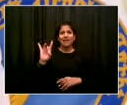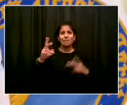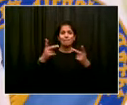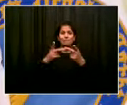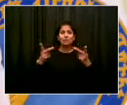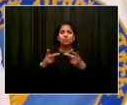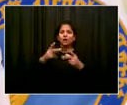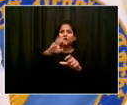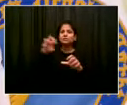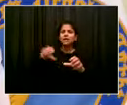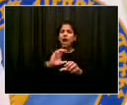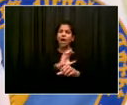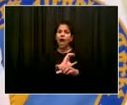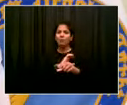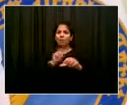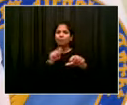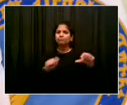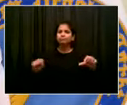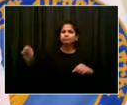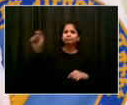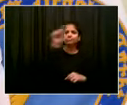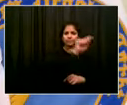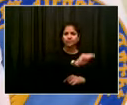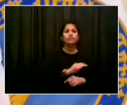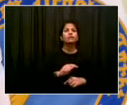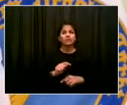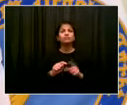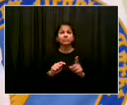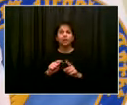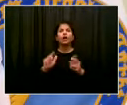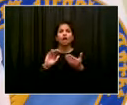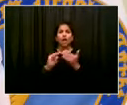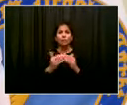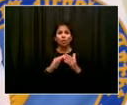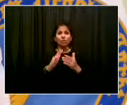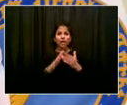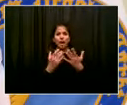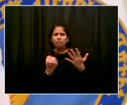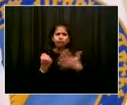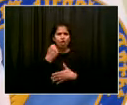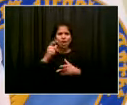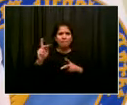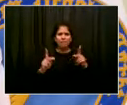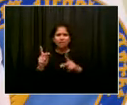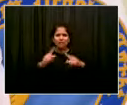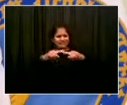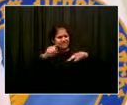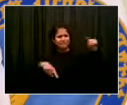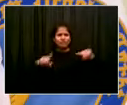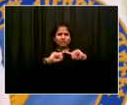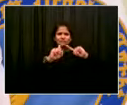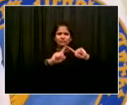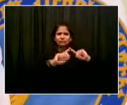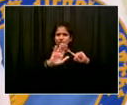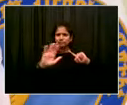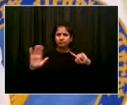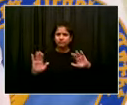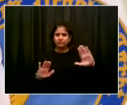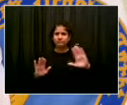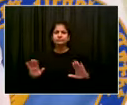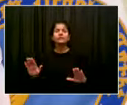a different priority, different issues that they're being met with. But more importantly, we realize you have to bring